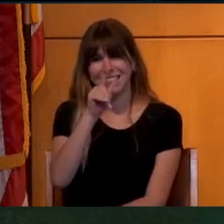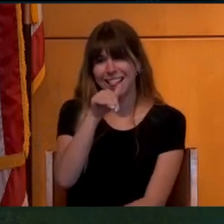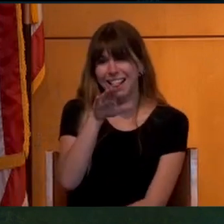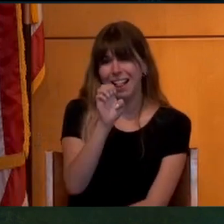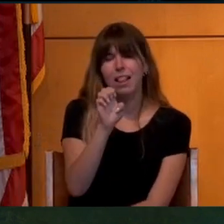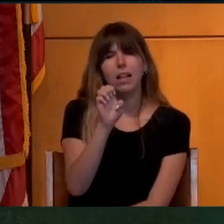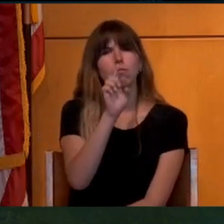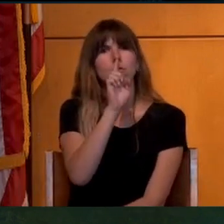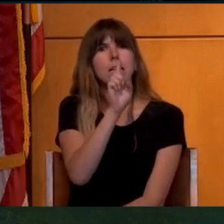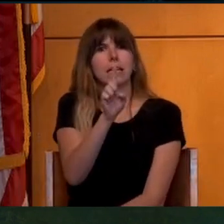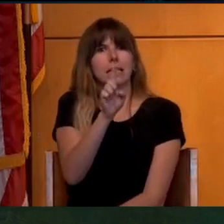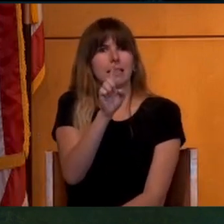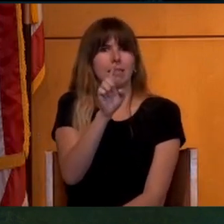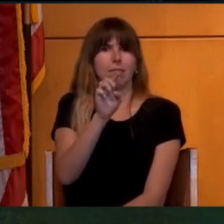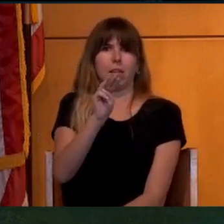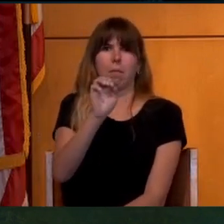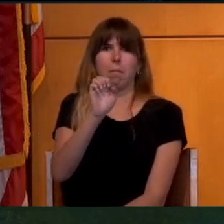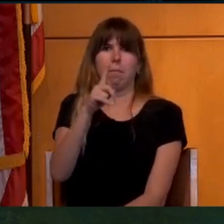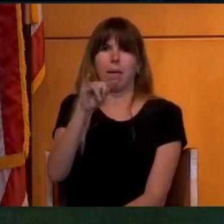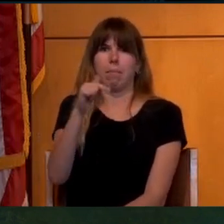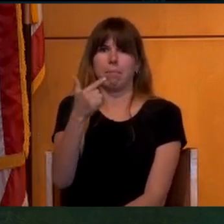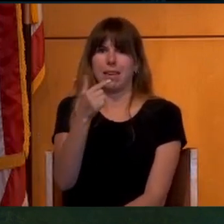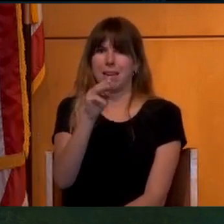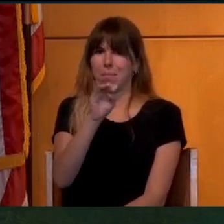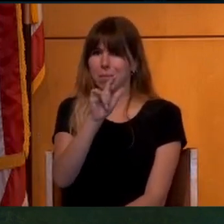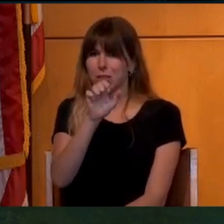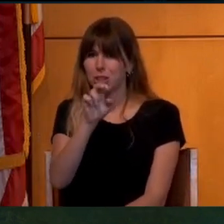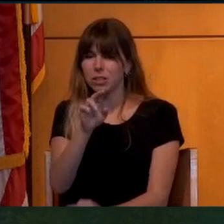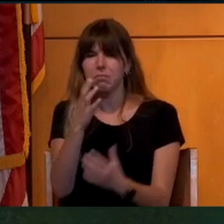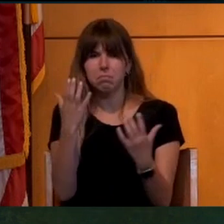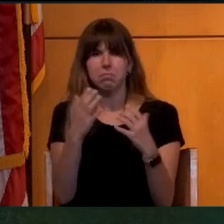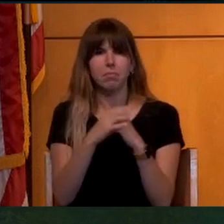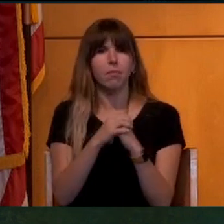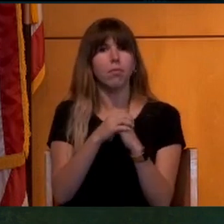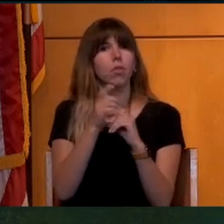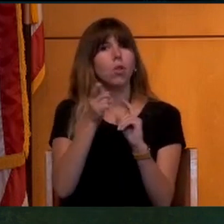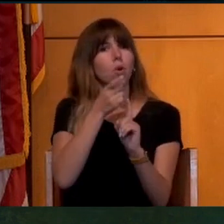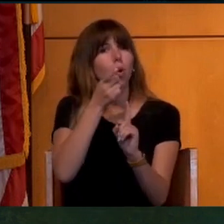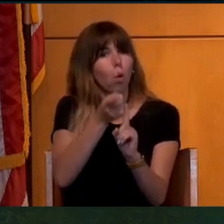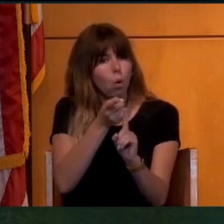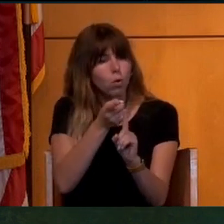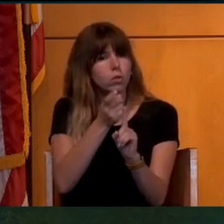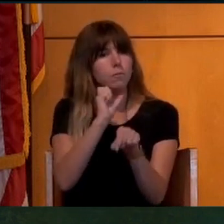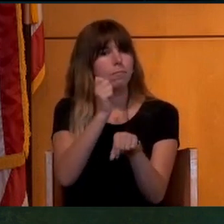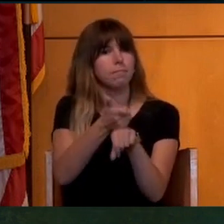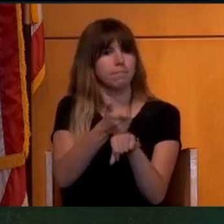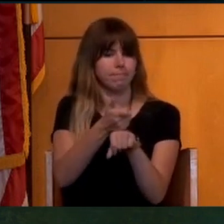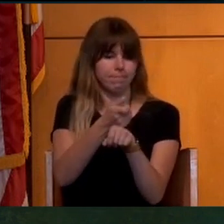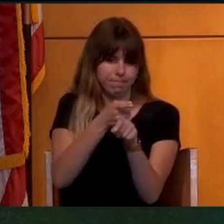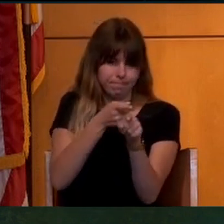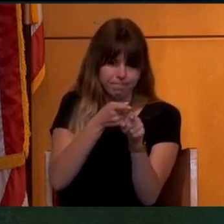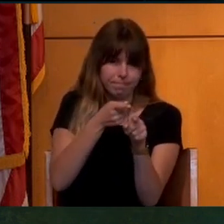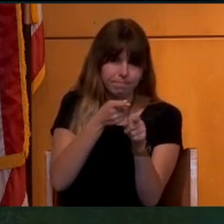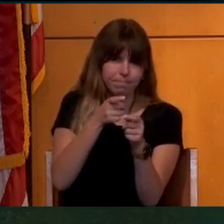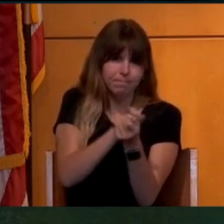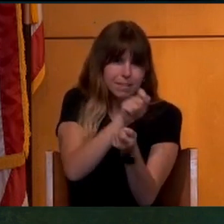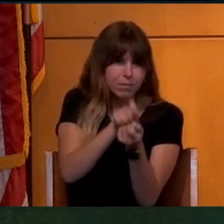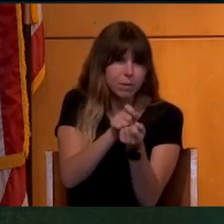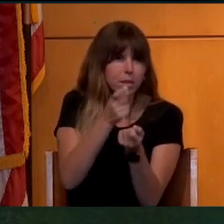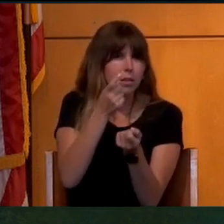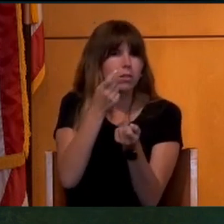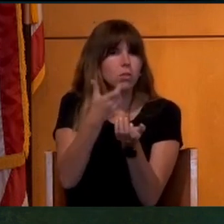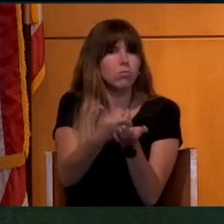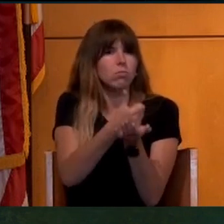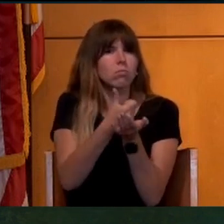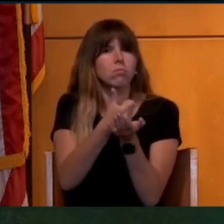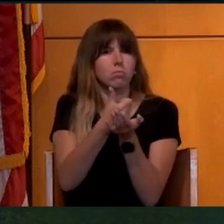here. It's not a, its goals, its requirements are built to actually specifically obtain a certain